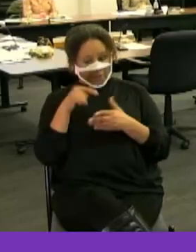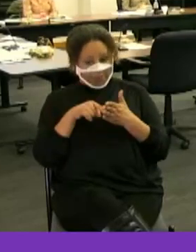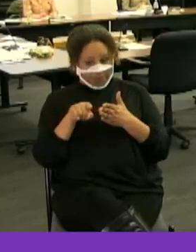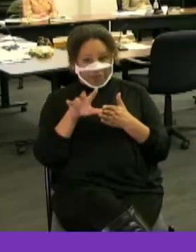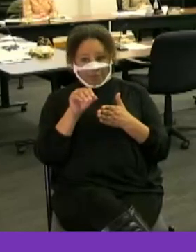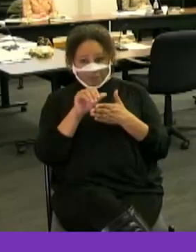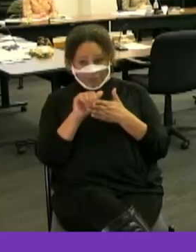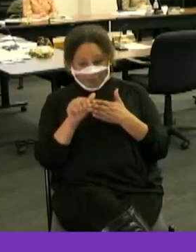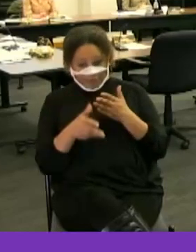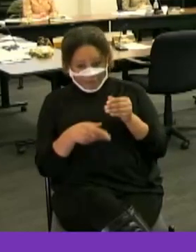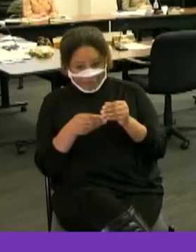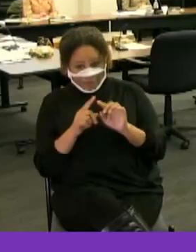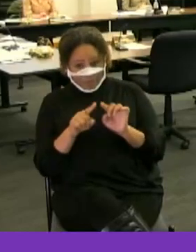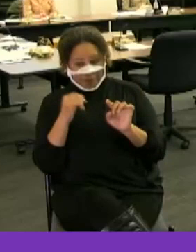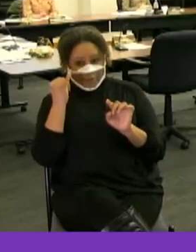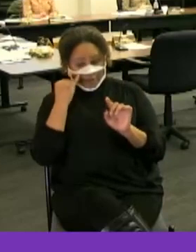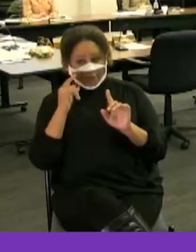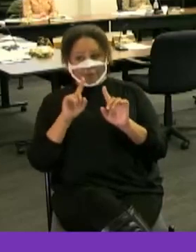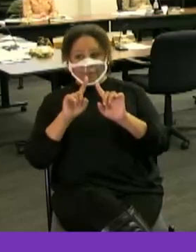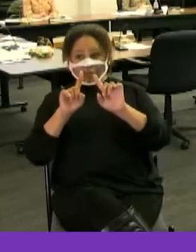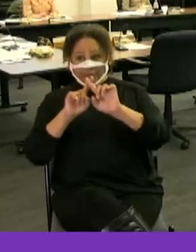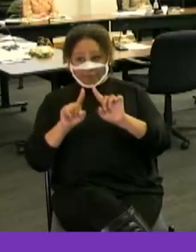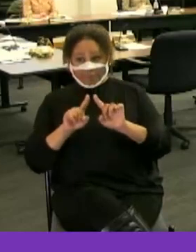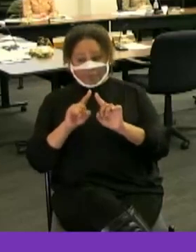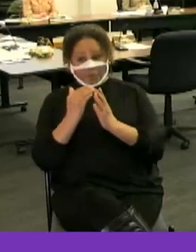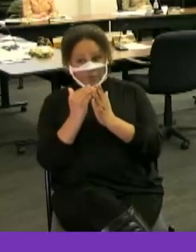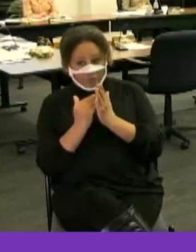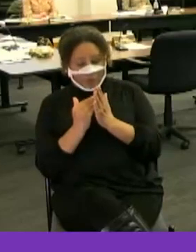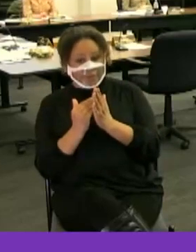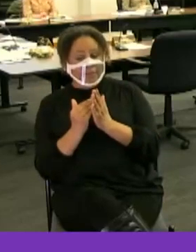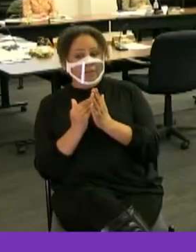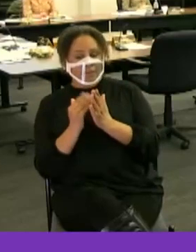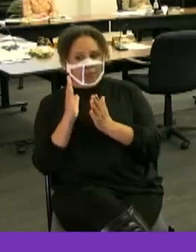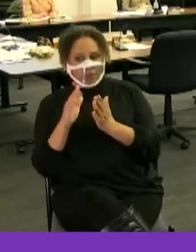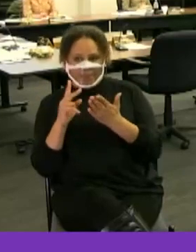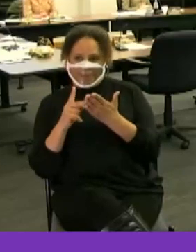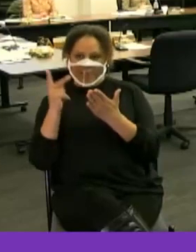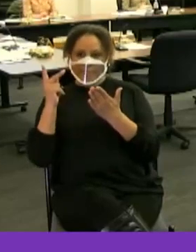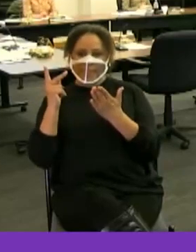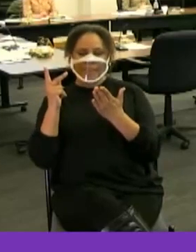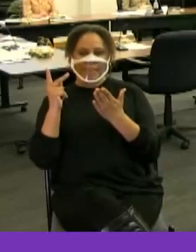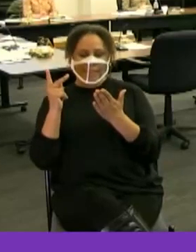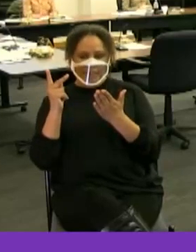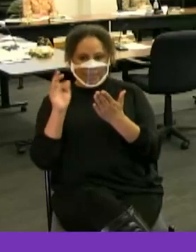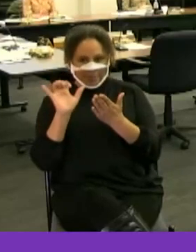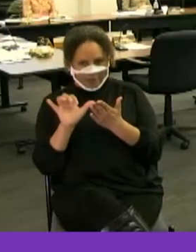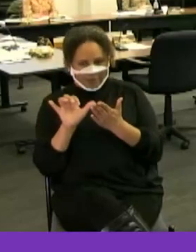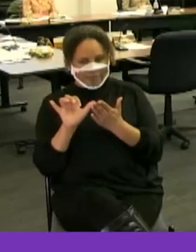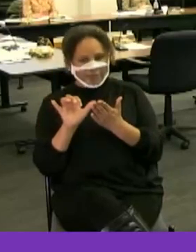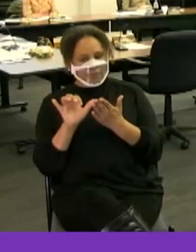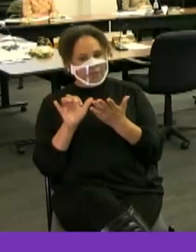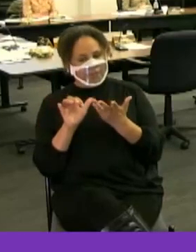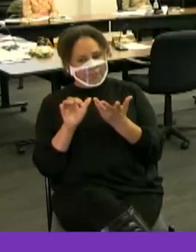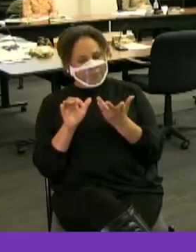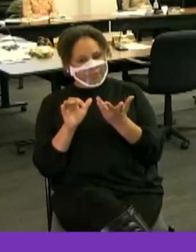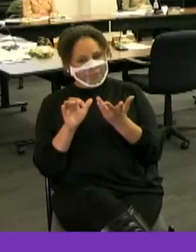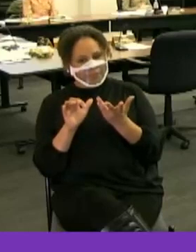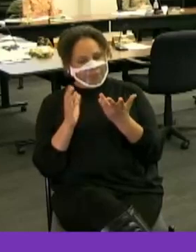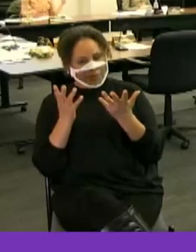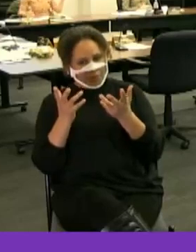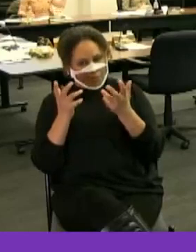$50 extra, but if it's a differentiated course, it's going to be double. That's what I wanted to mention, that if